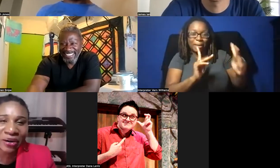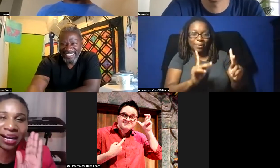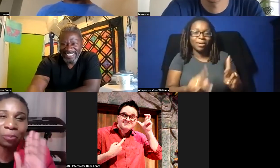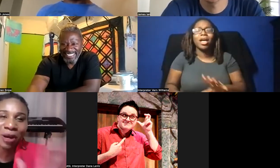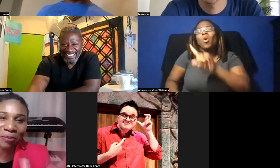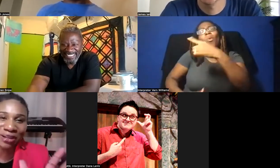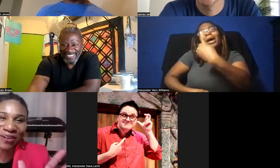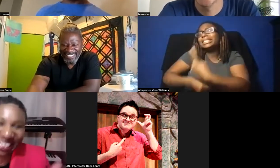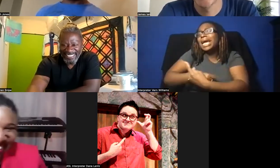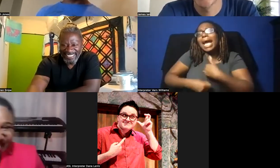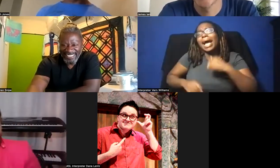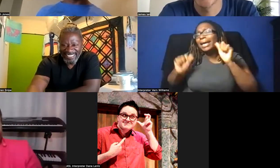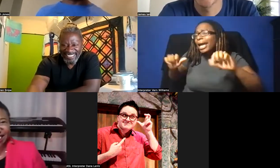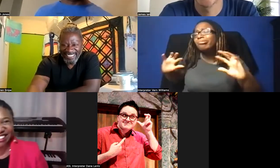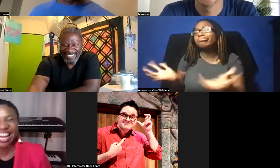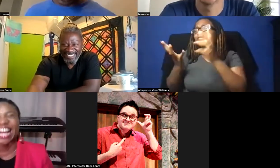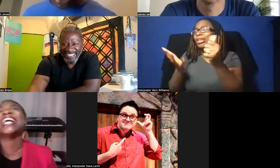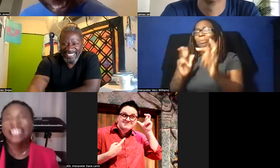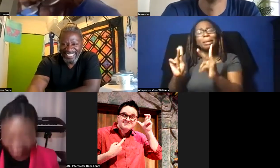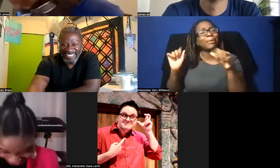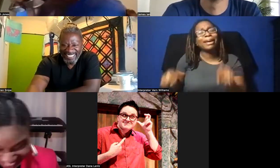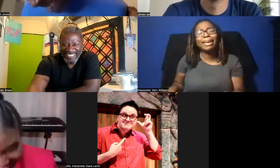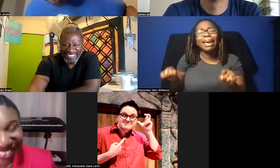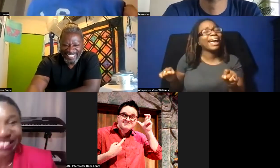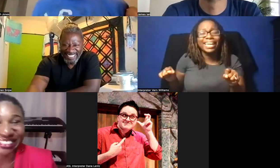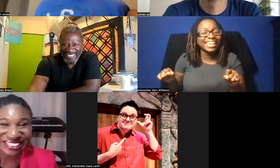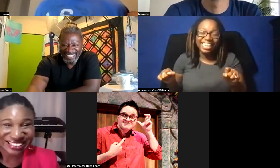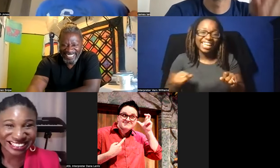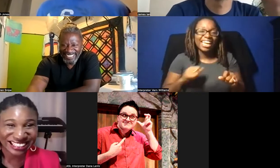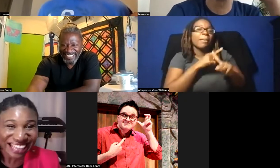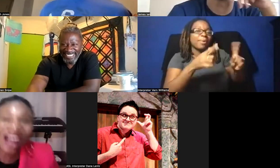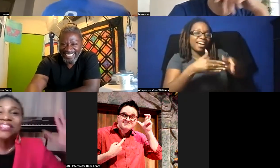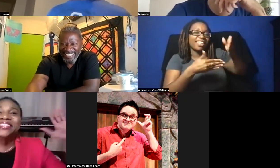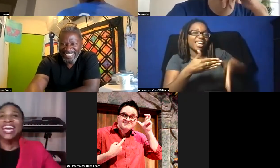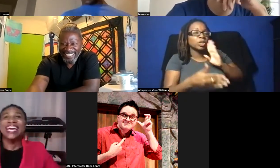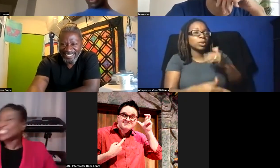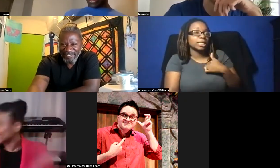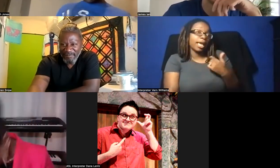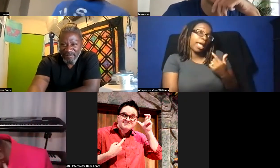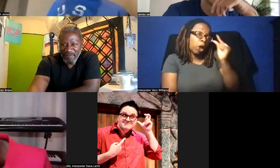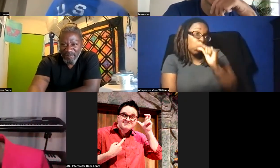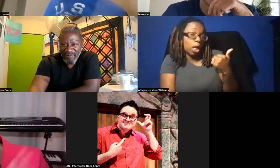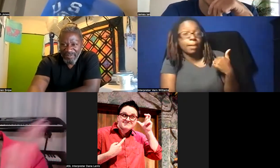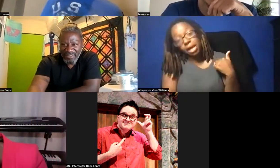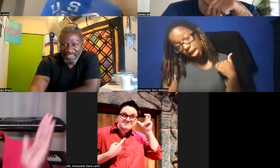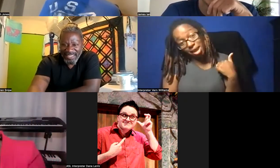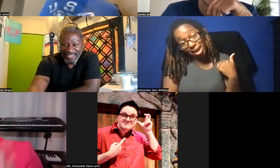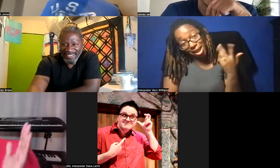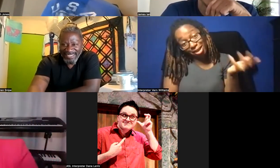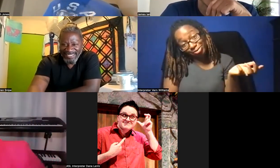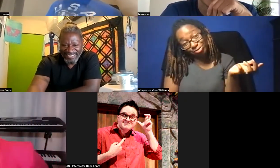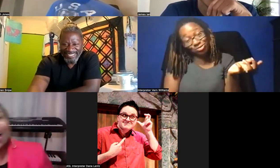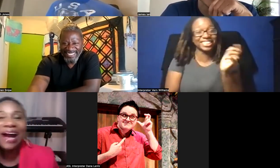year that I'll pump up other people. But at the end, she's gonna say, "Google me." I'm That's what she's saying- gonna